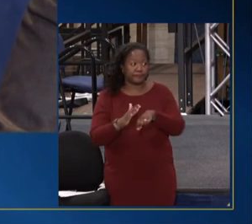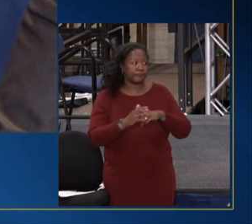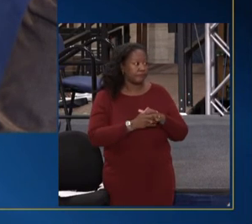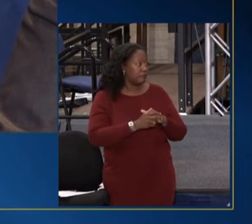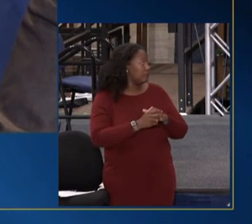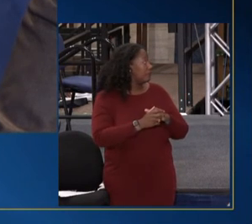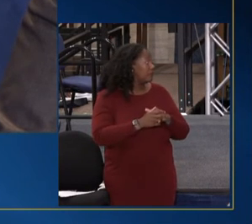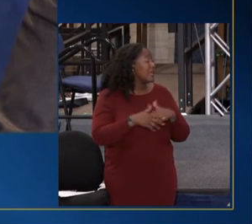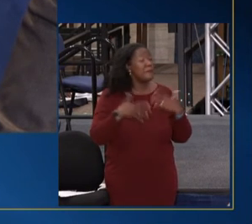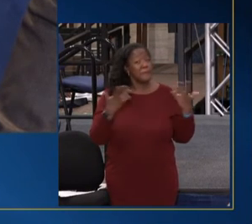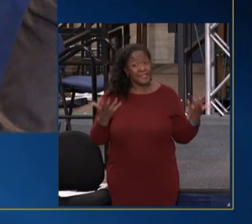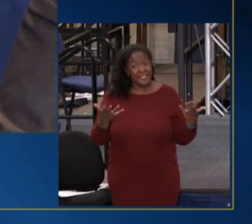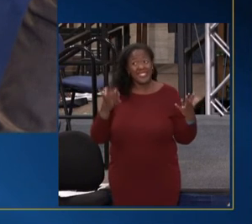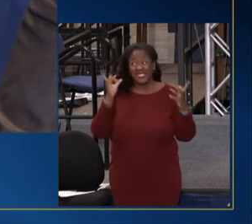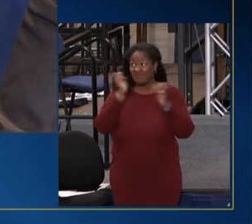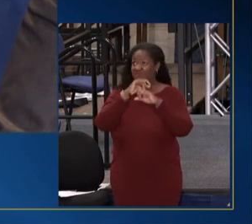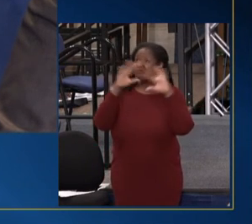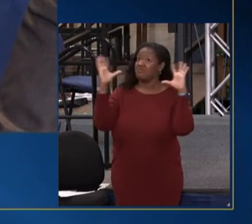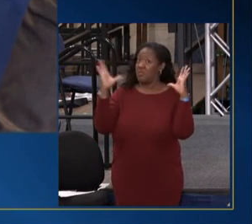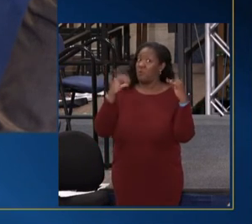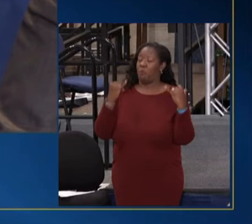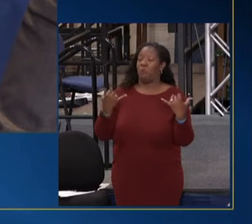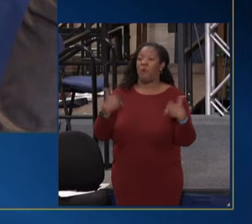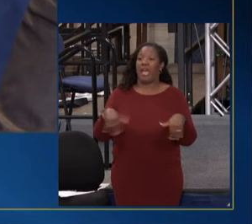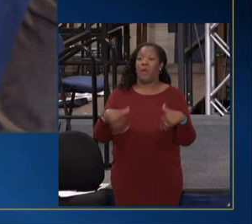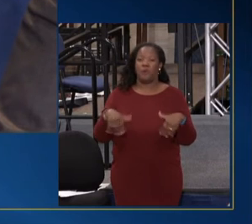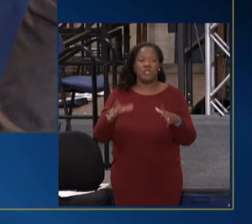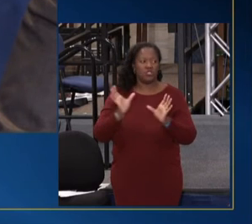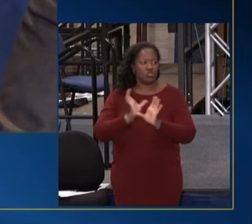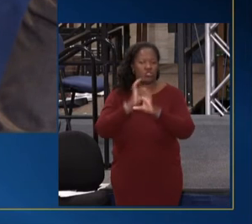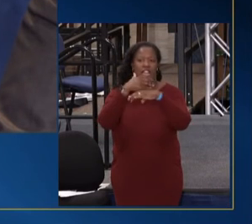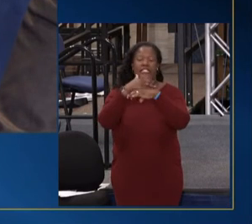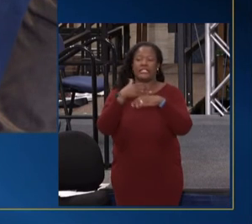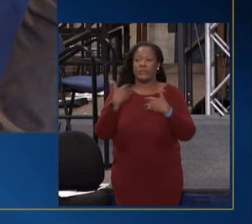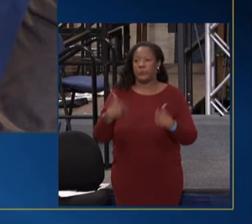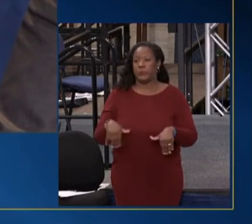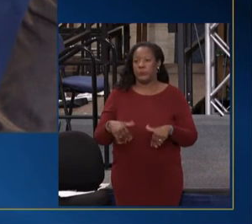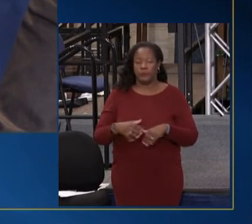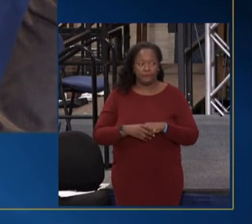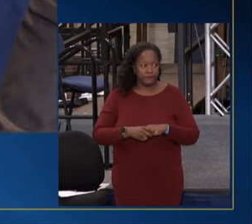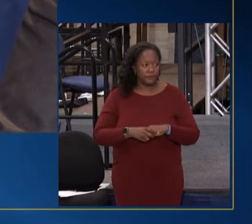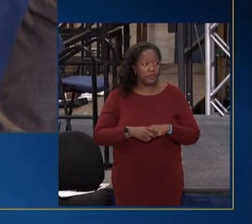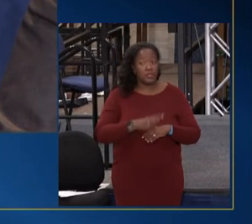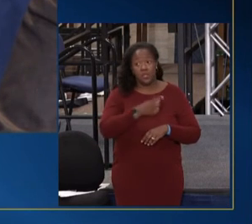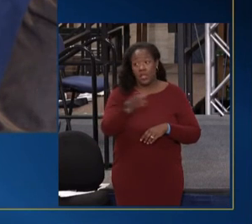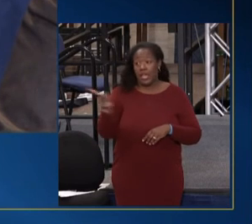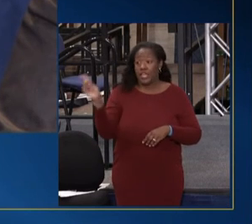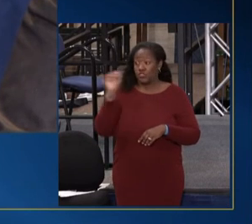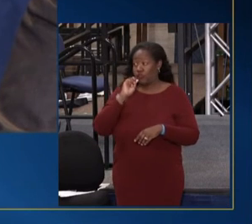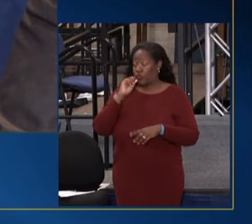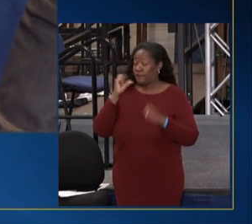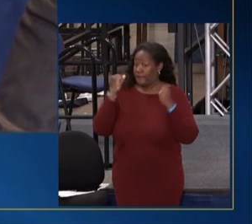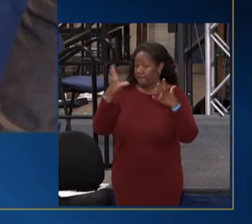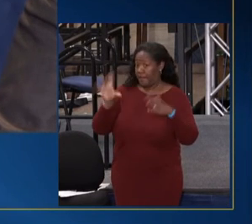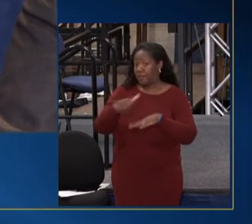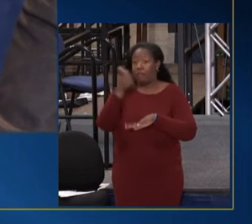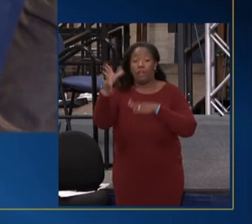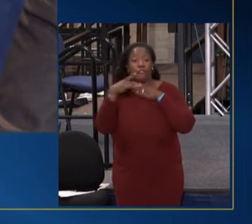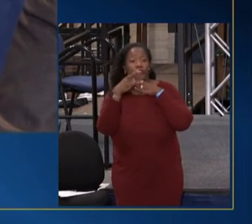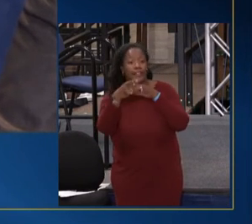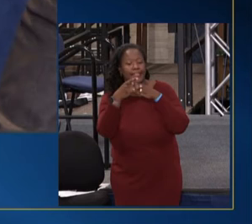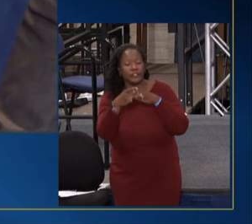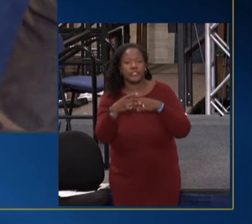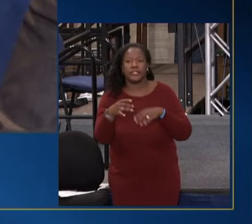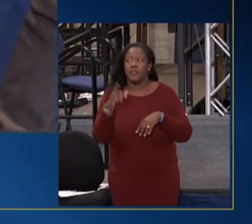picture of the full crisis mode that we're in as a community. We are, as you've heard from so many of our other leaders, we're hearing